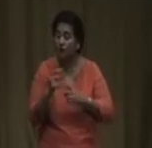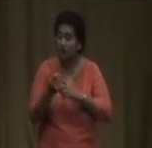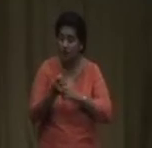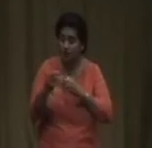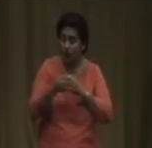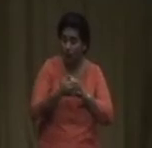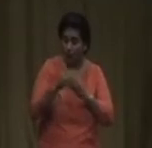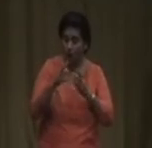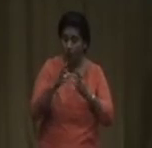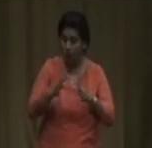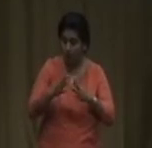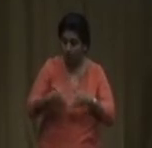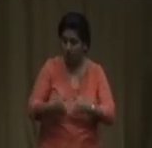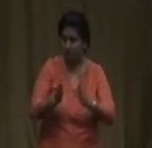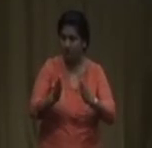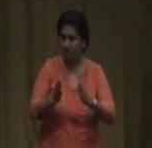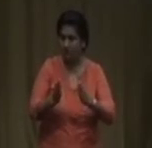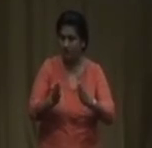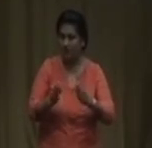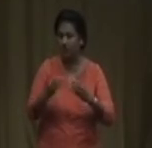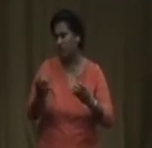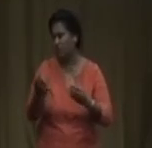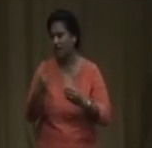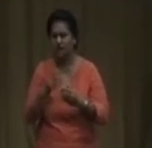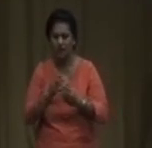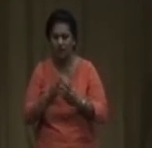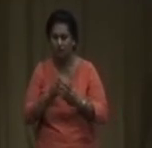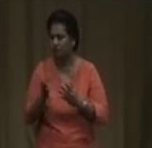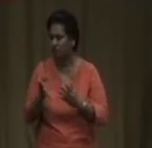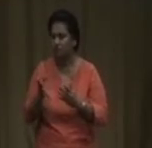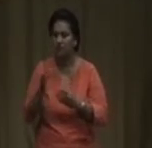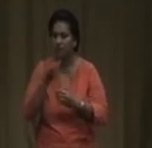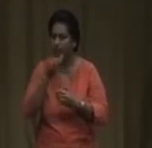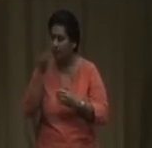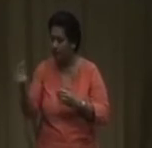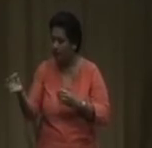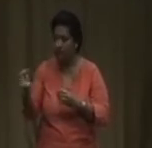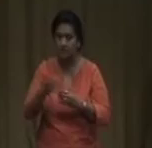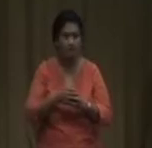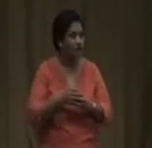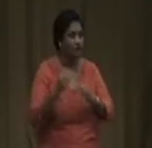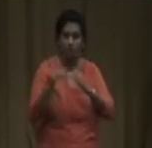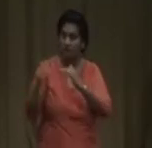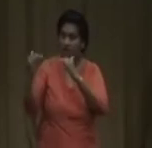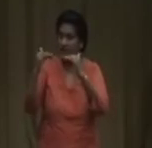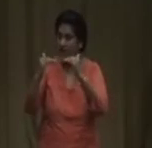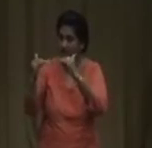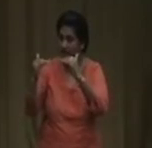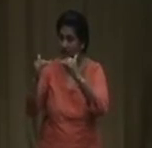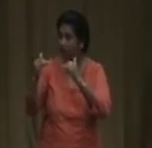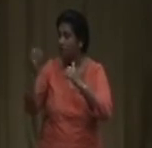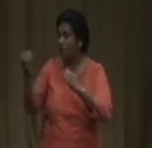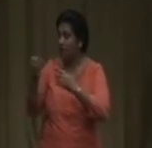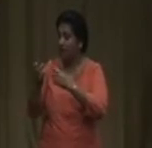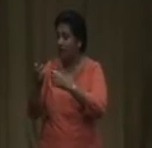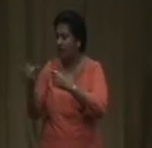way of doing this was the whole interoperability standards, because you must remember the interoperability standards were also informed by the commercial